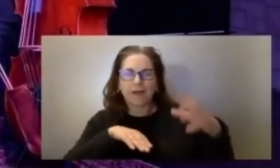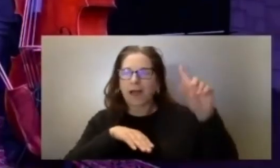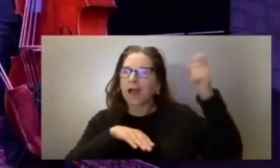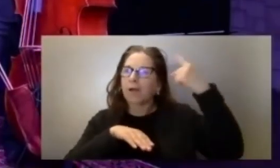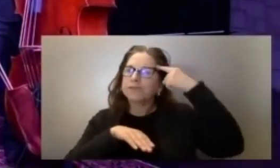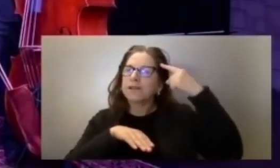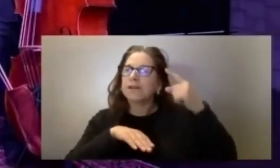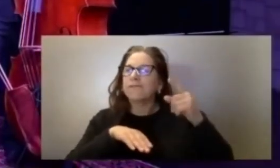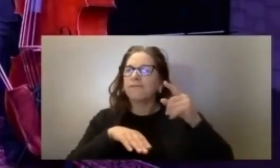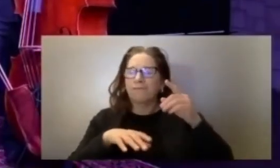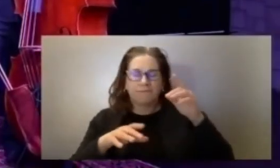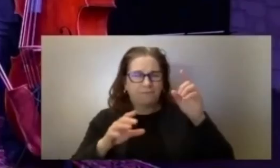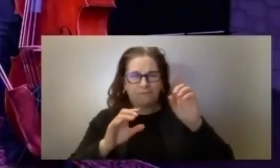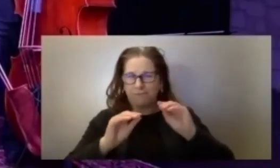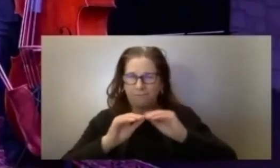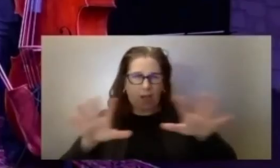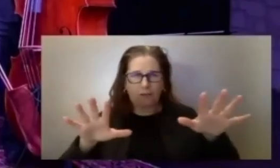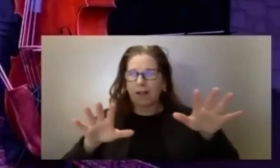from the steps of the Capitol.